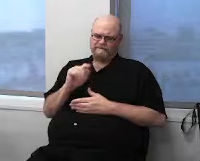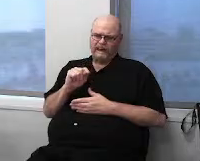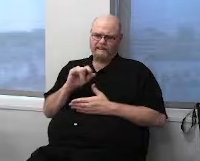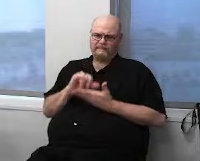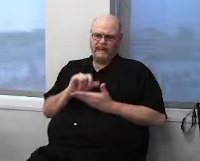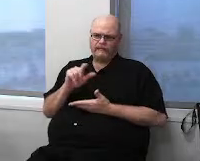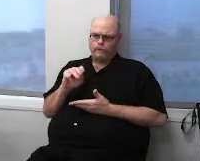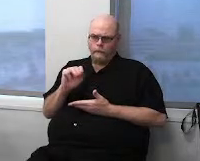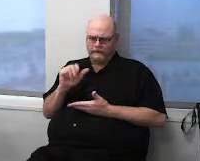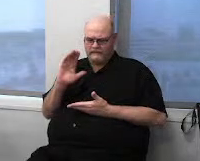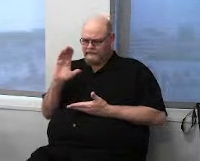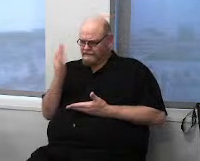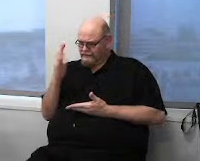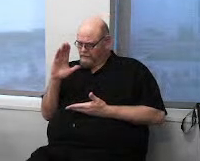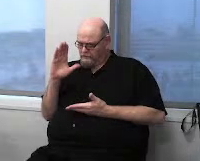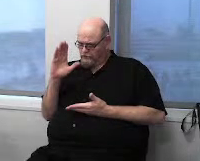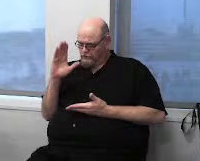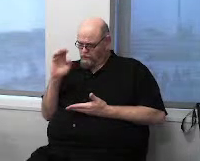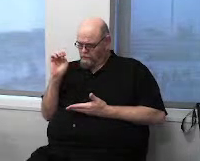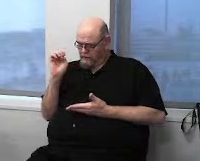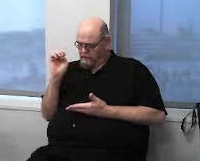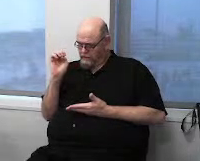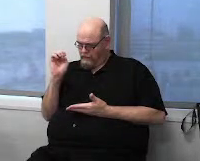this fact that LUMA seems to be